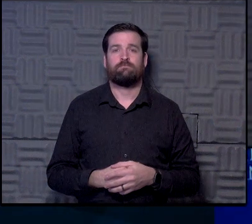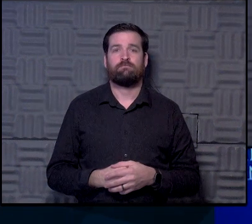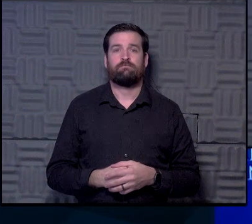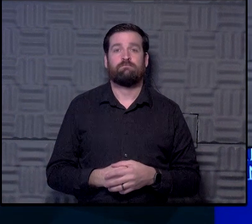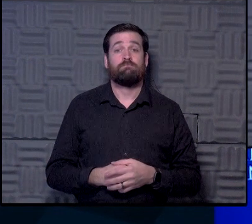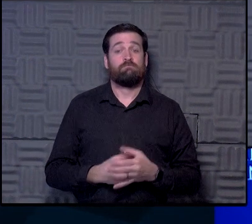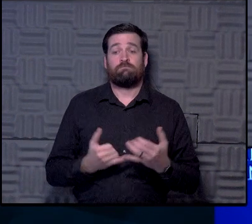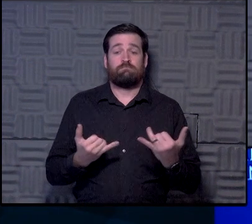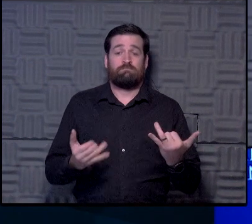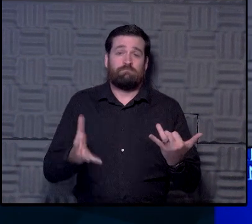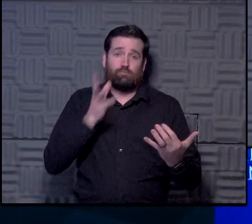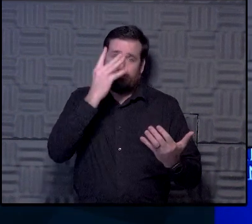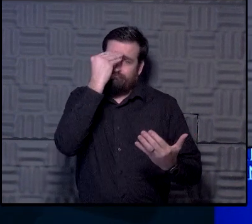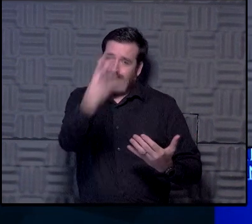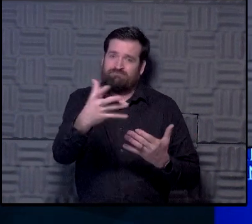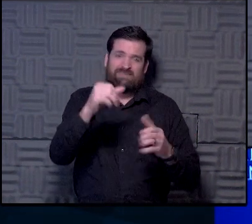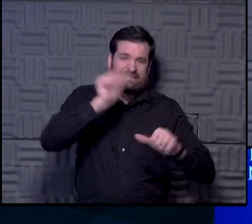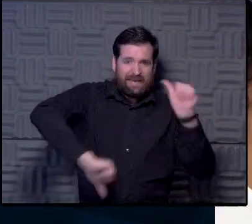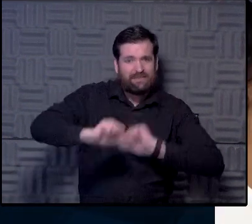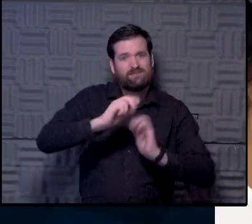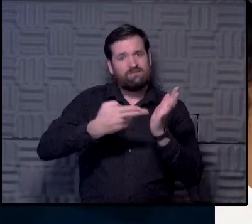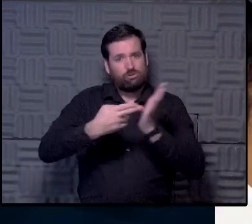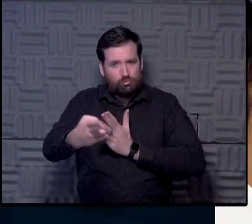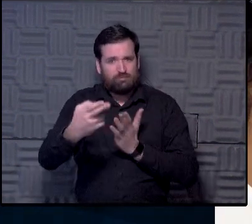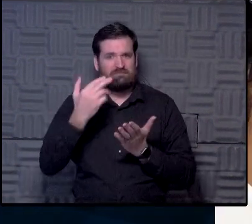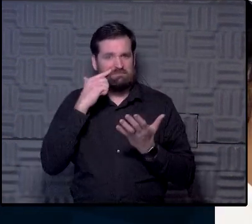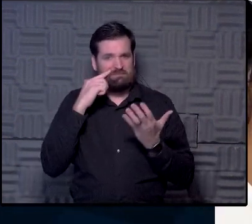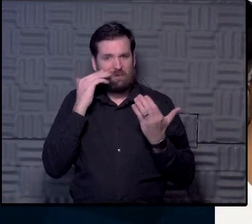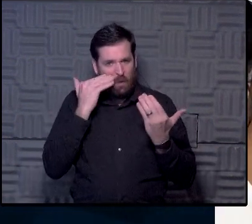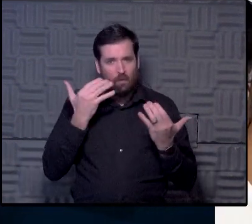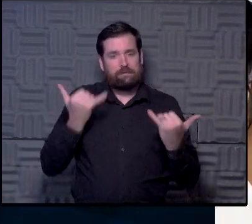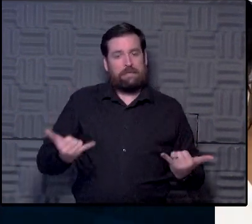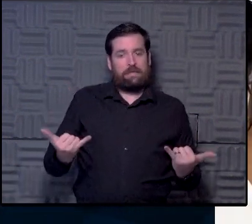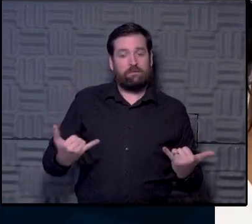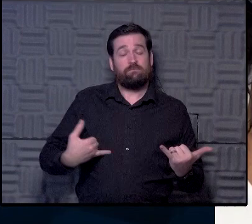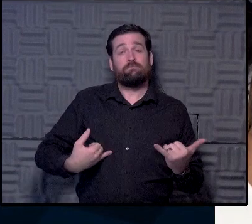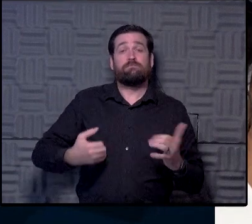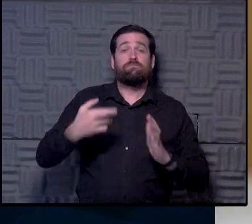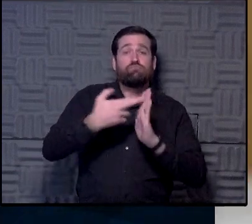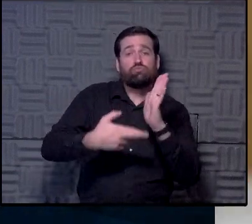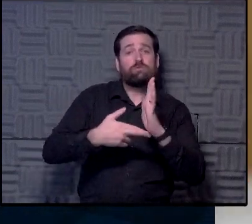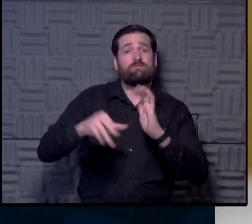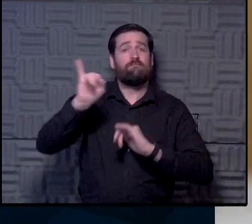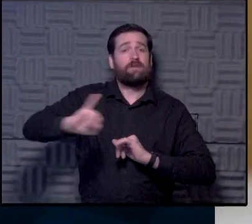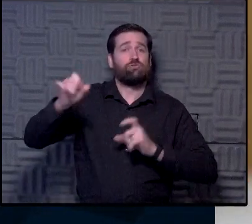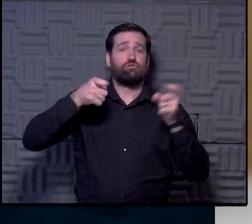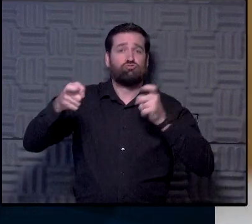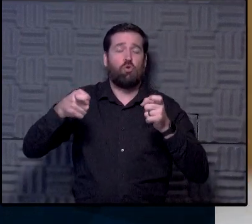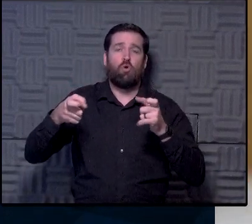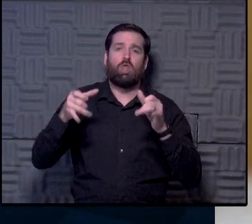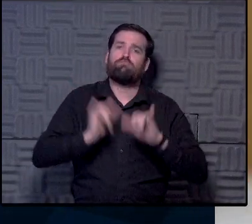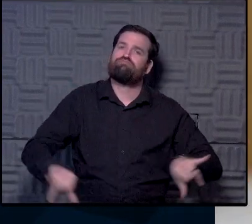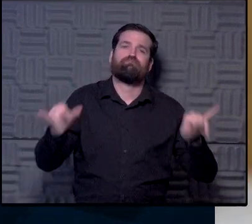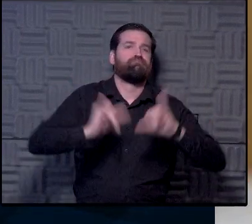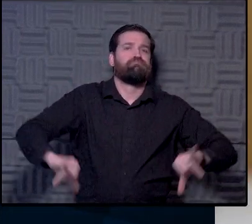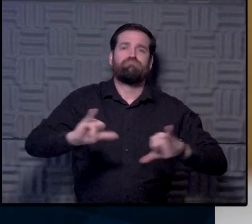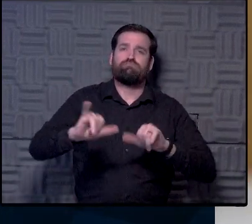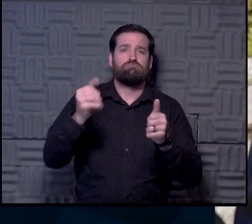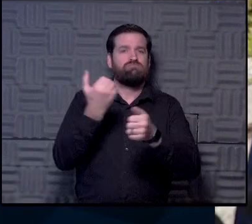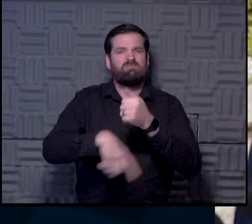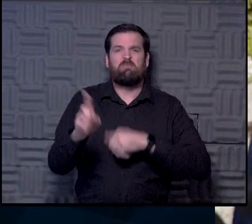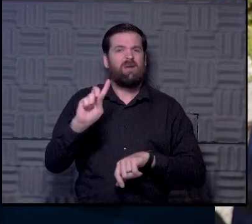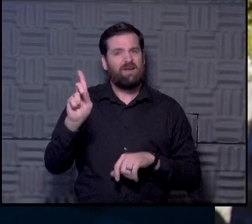We're just going to tell you the science and the truth as we know it today. Here's what we know. The rules of infection control go with you everywhere you